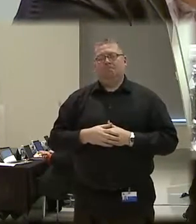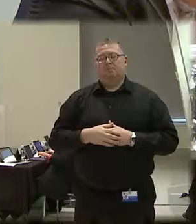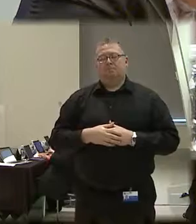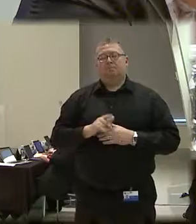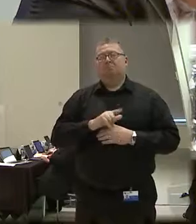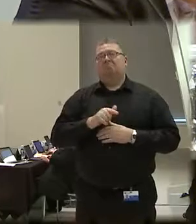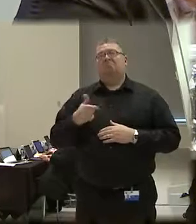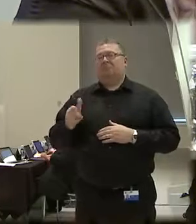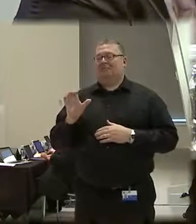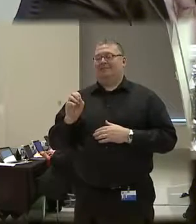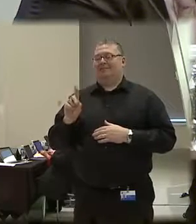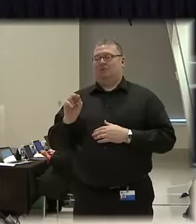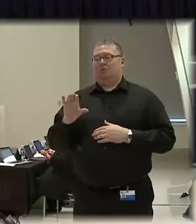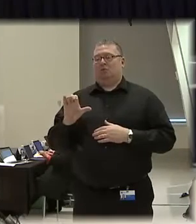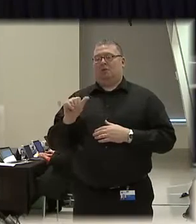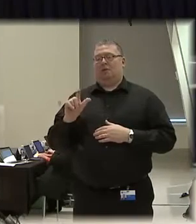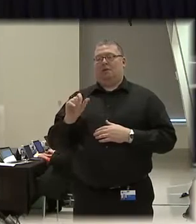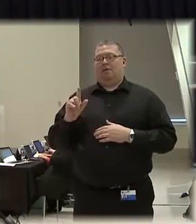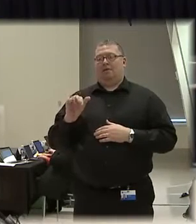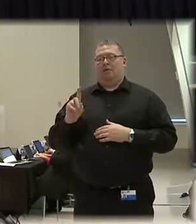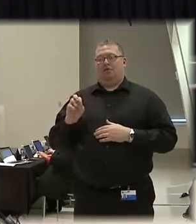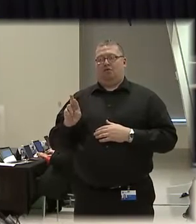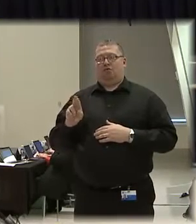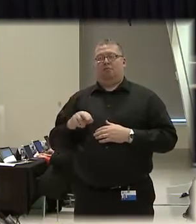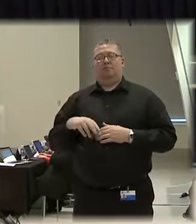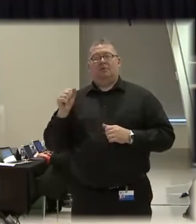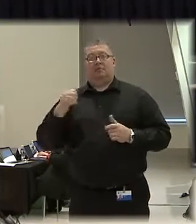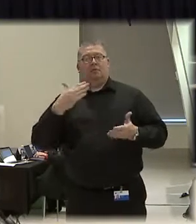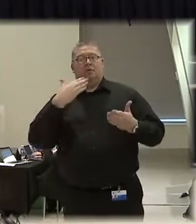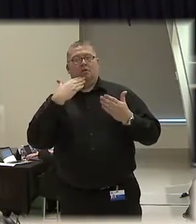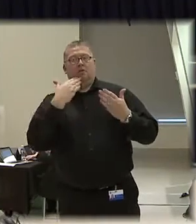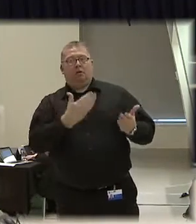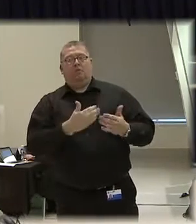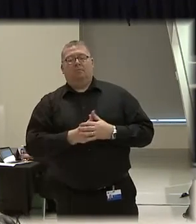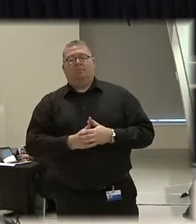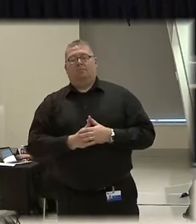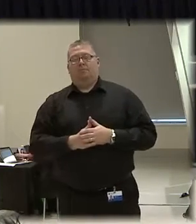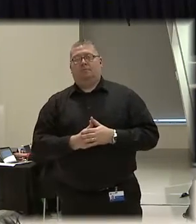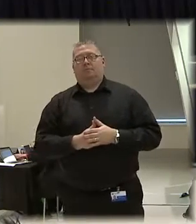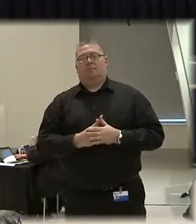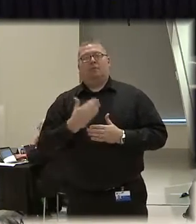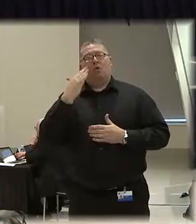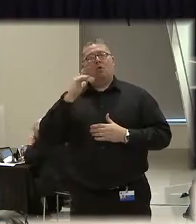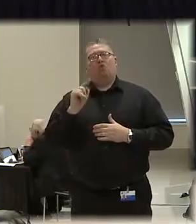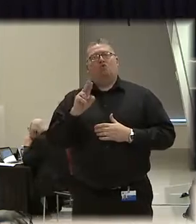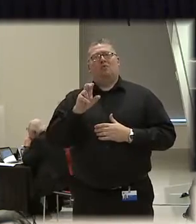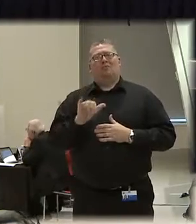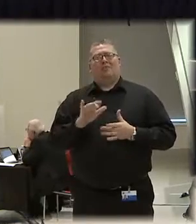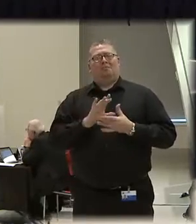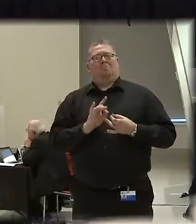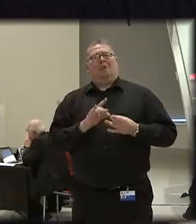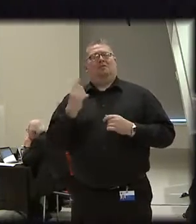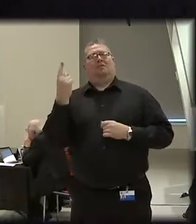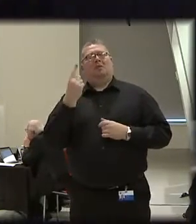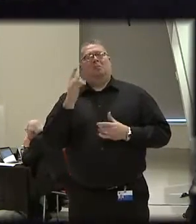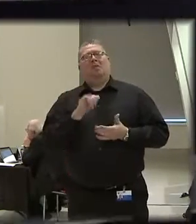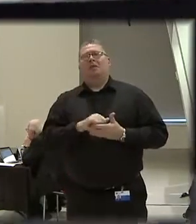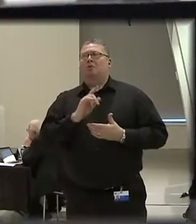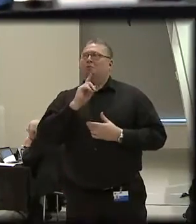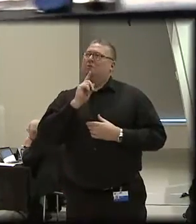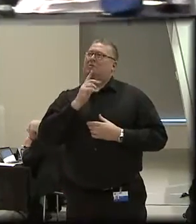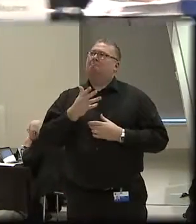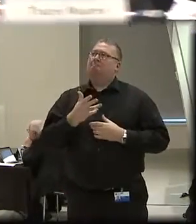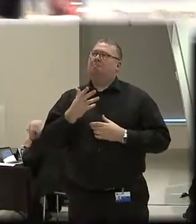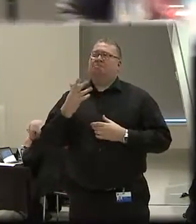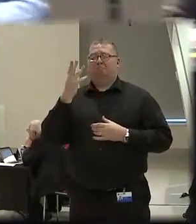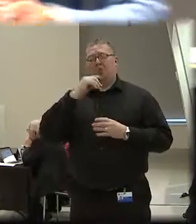this. Cedric Alexander. Yes, thank you. Tracy pointed out something that was I